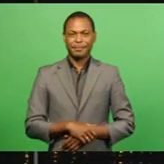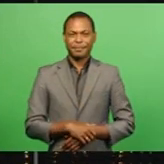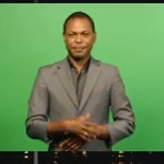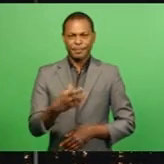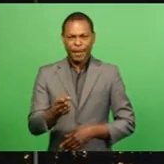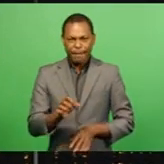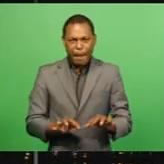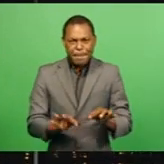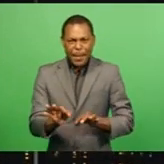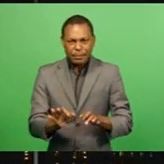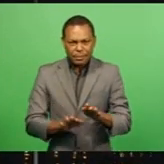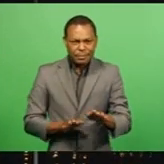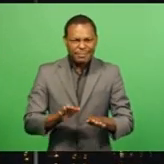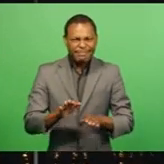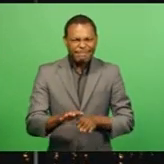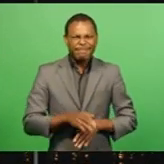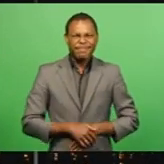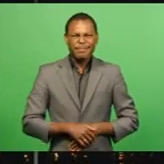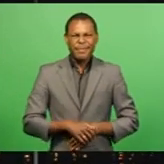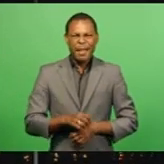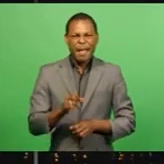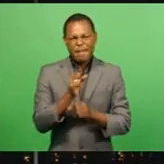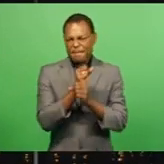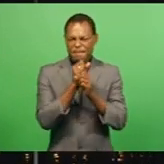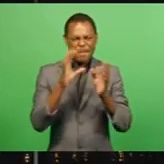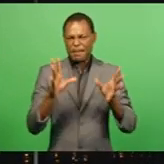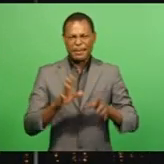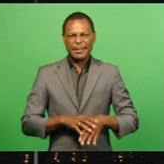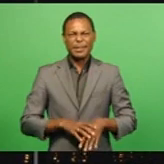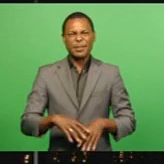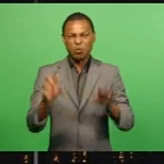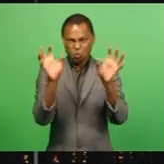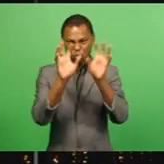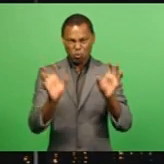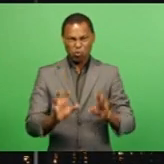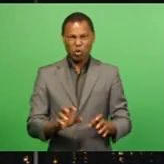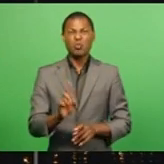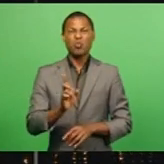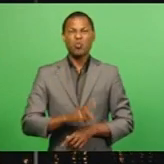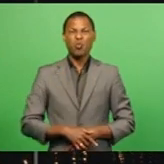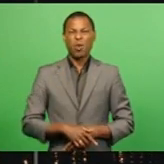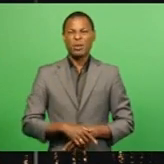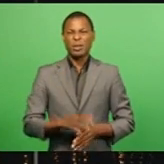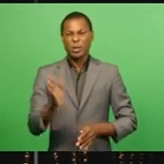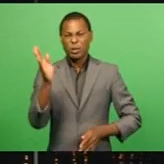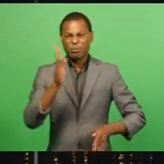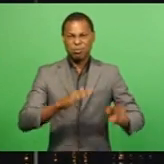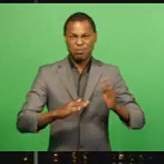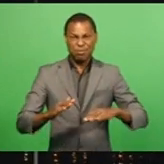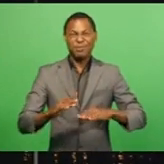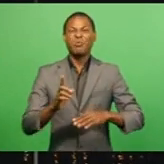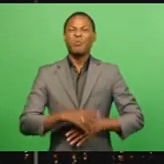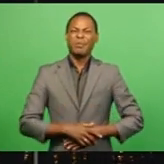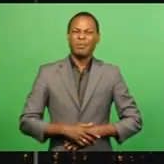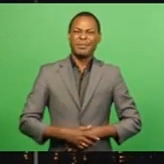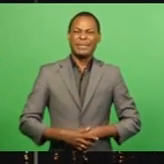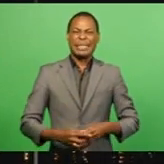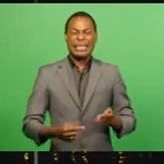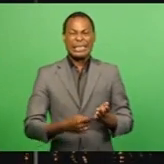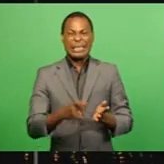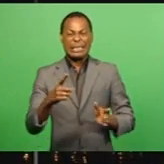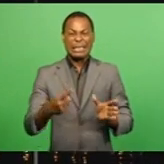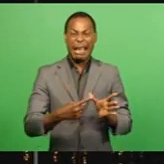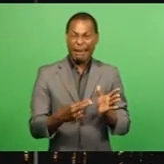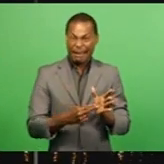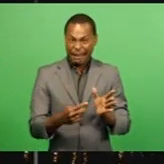preserve chestnut seedlings from Suva's iconic Iwi tree that fell at the height of Tropical Cyclone Ana earlier this year was the main